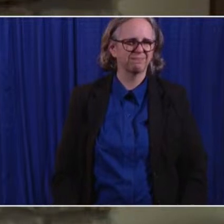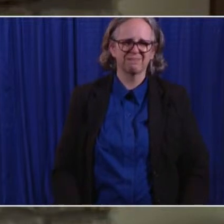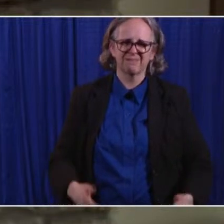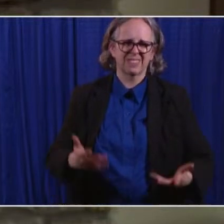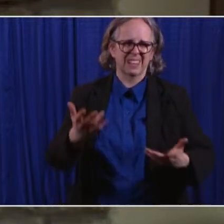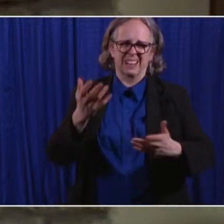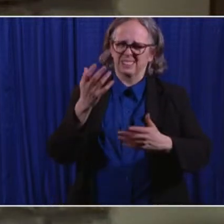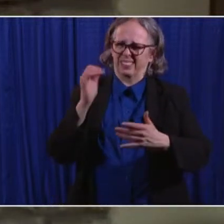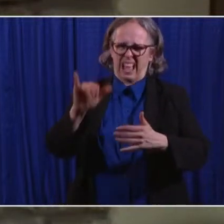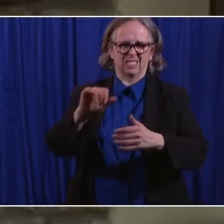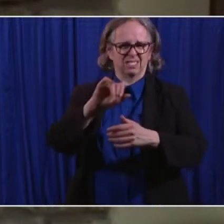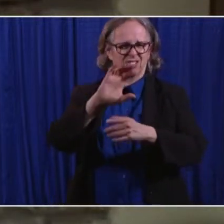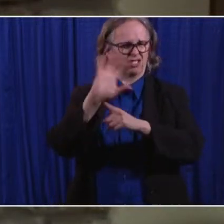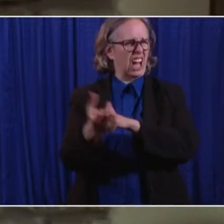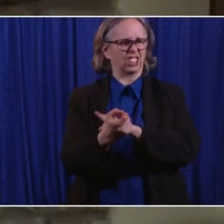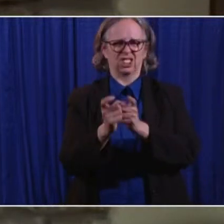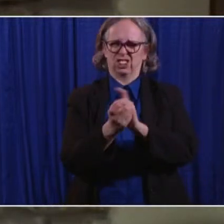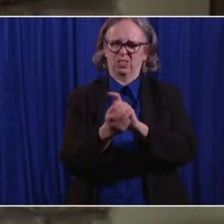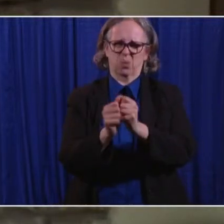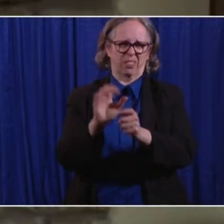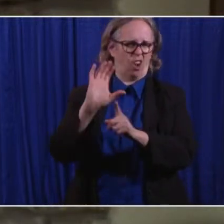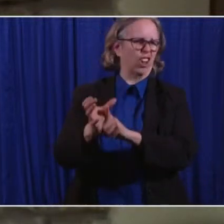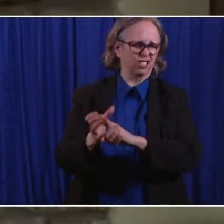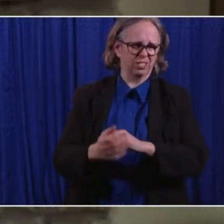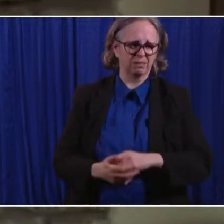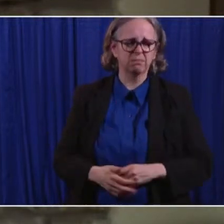say to the presidents,